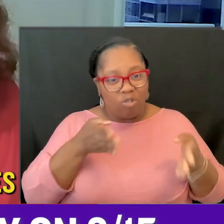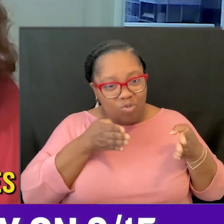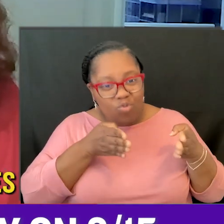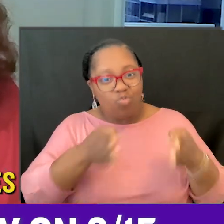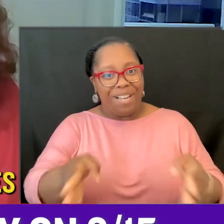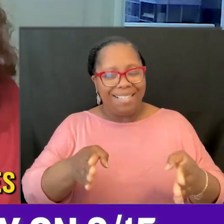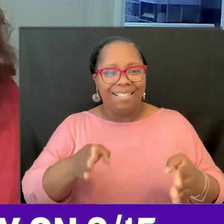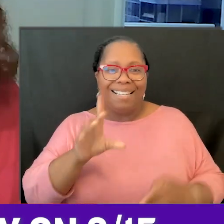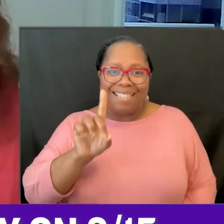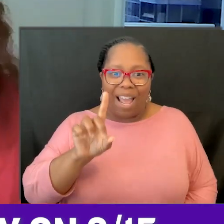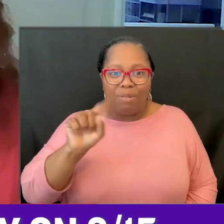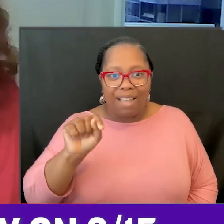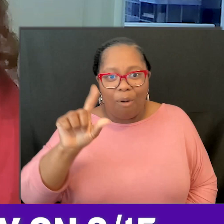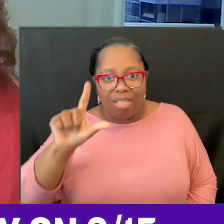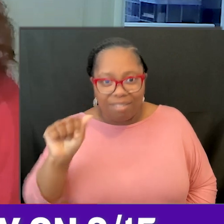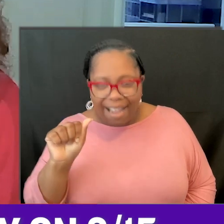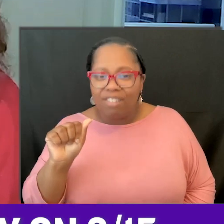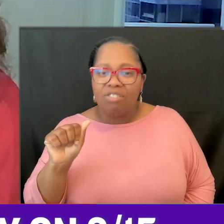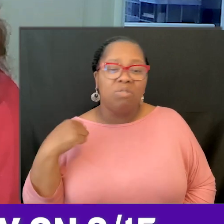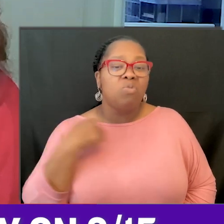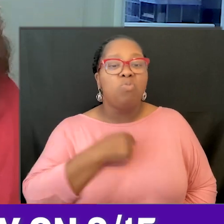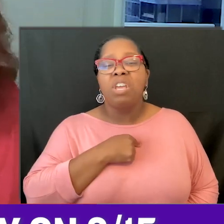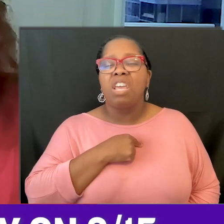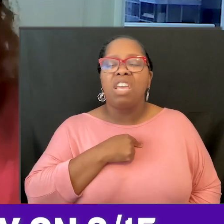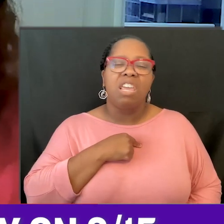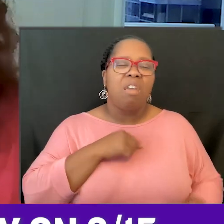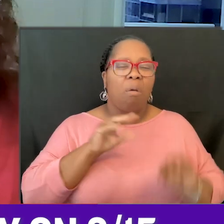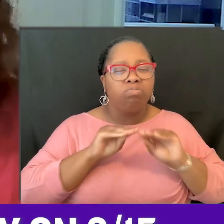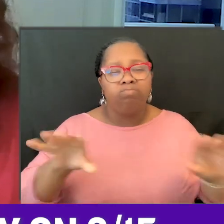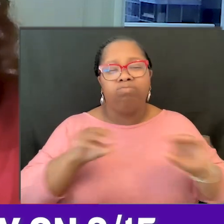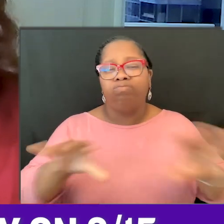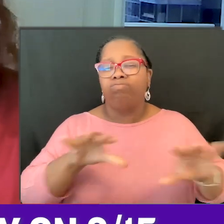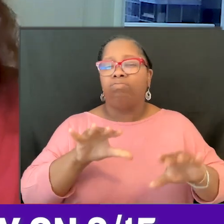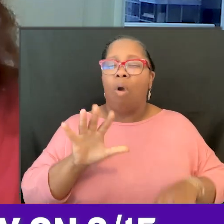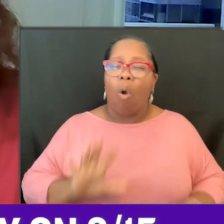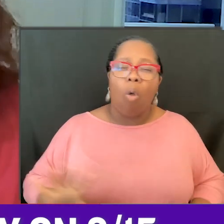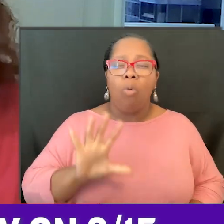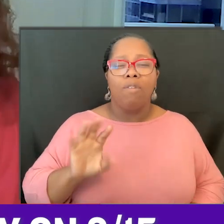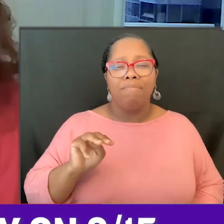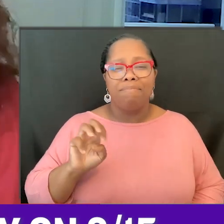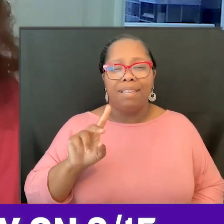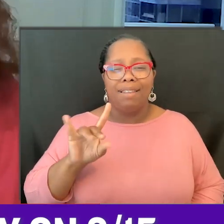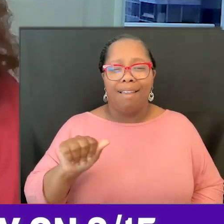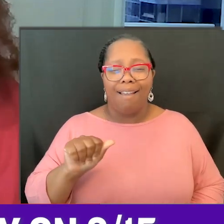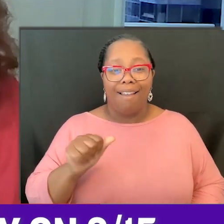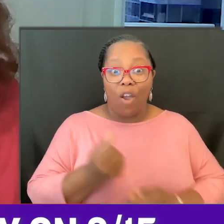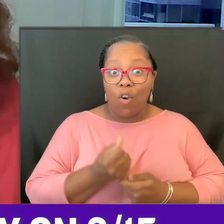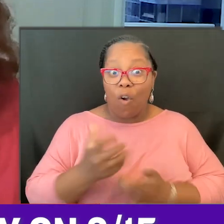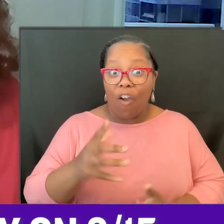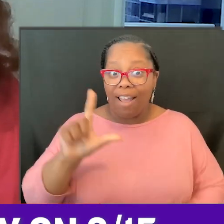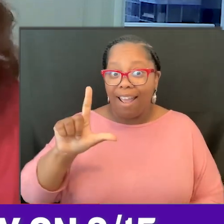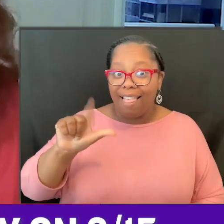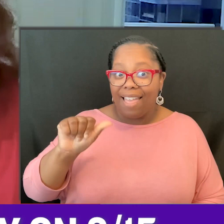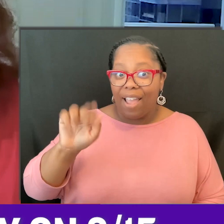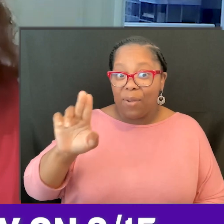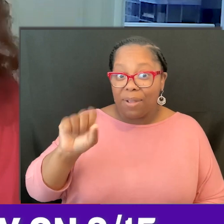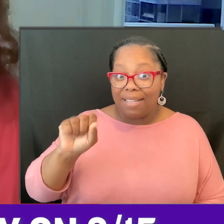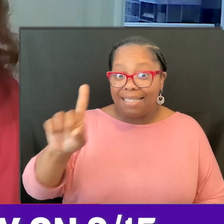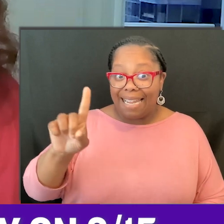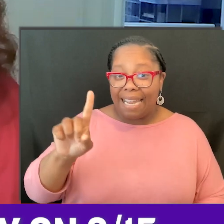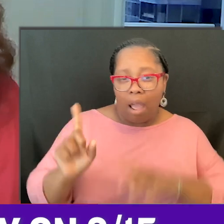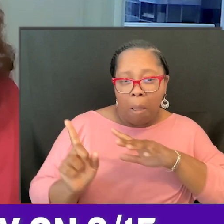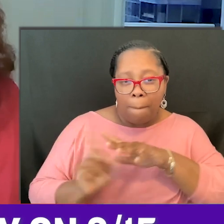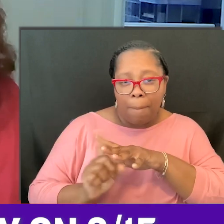Los Angeles. We dominated the media, and we even caused LAUSD to trend